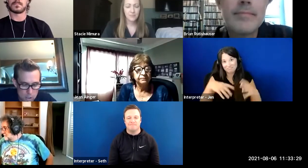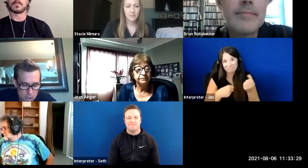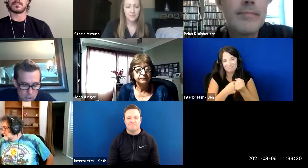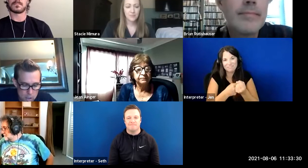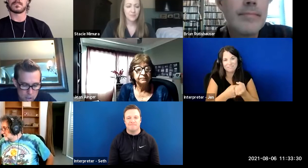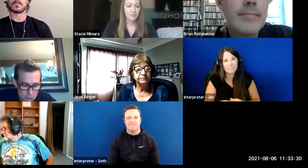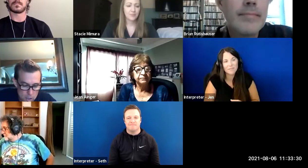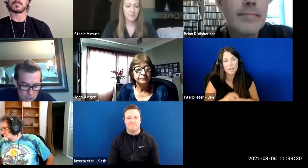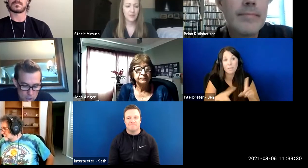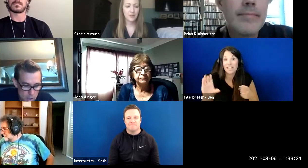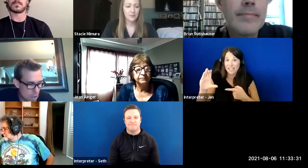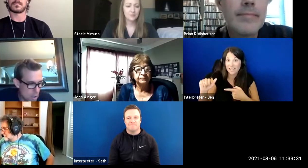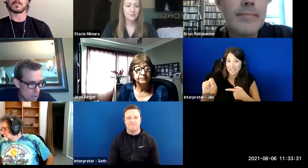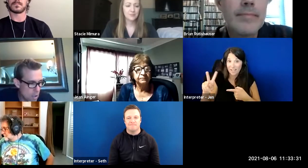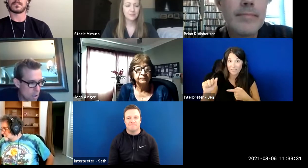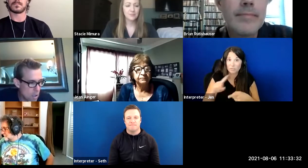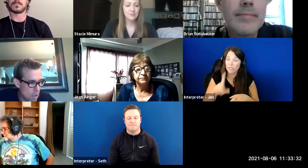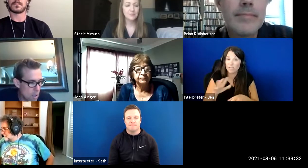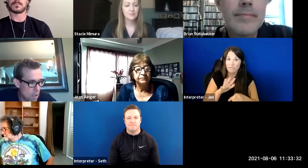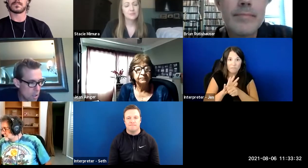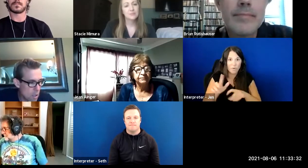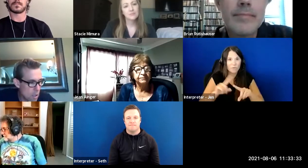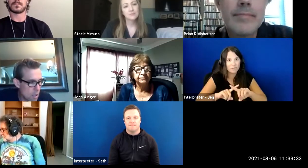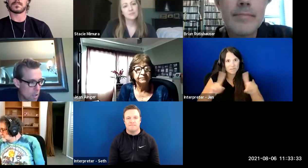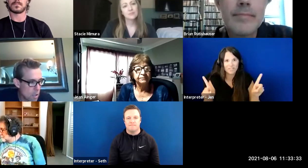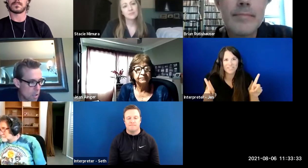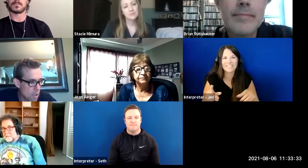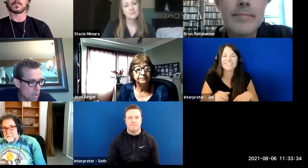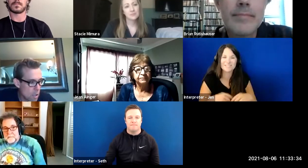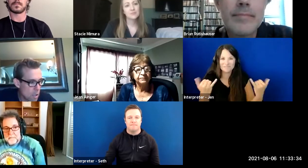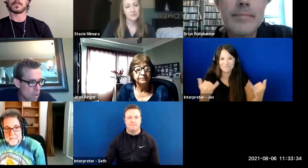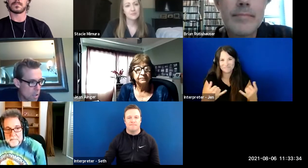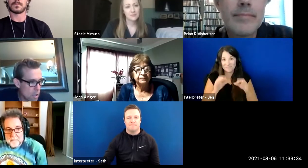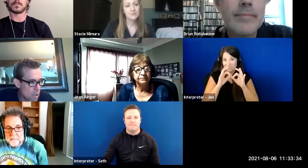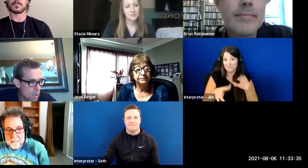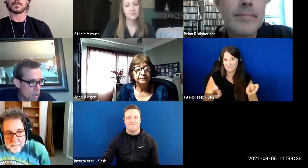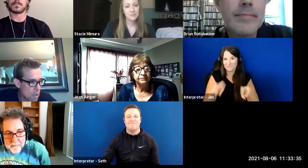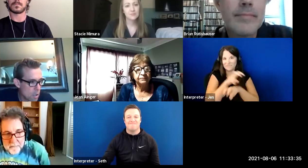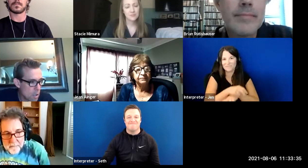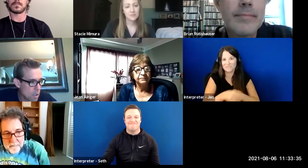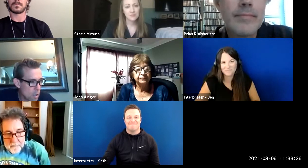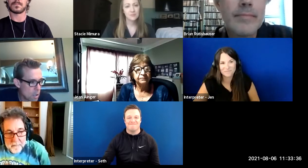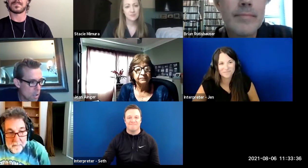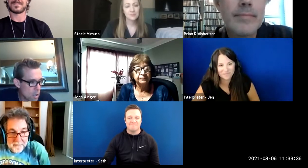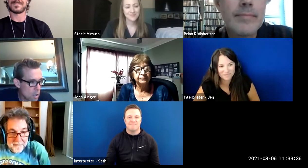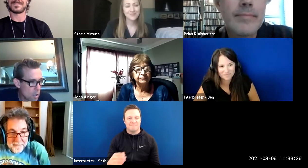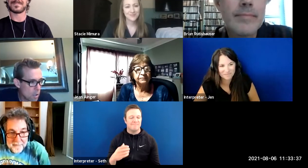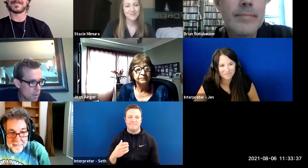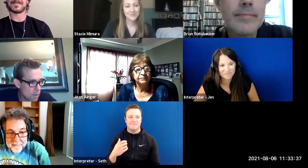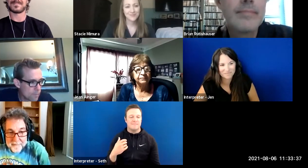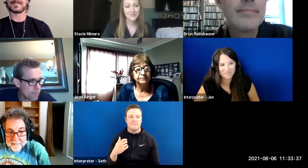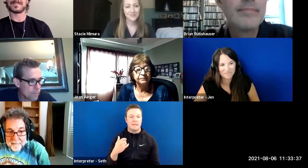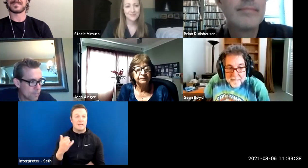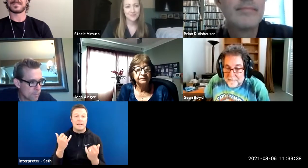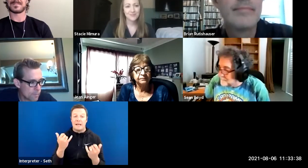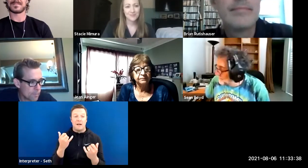completely different from my very first face-to-face before COVID and now, and definitely I will never go back to what I used to be. First,